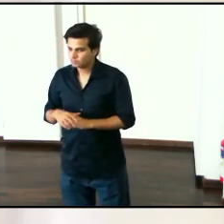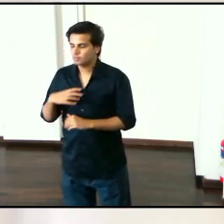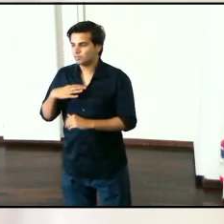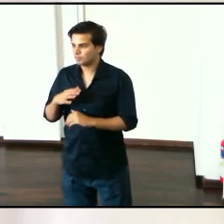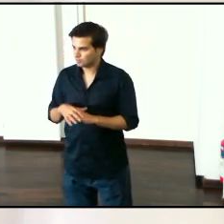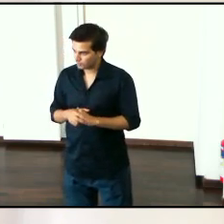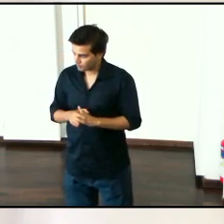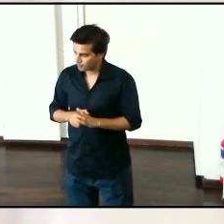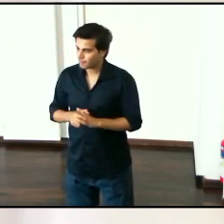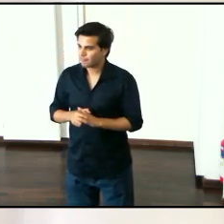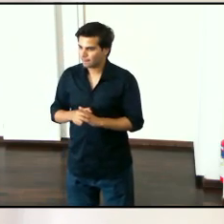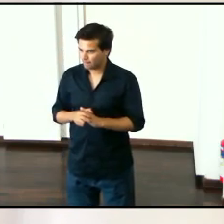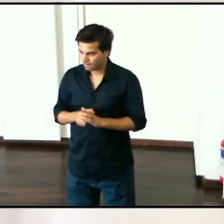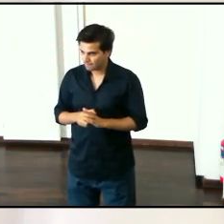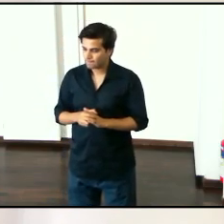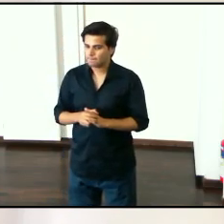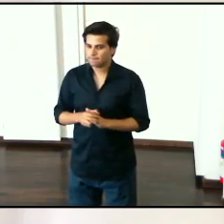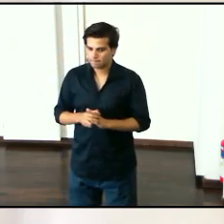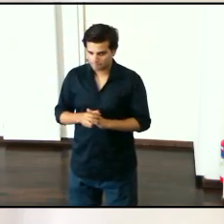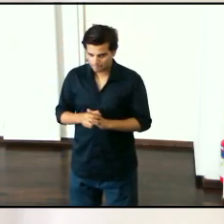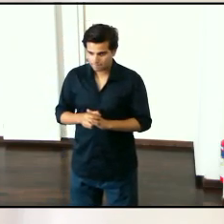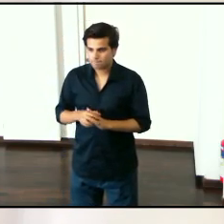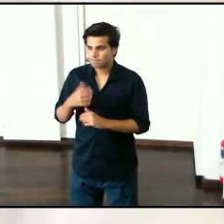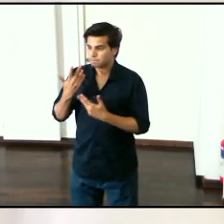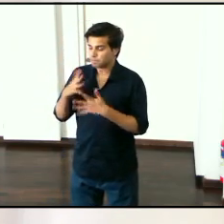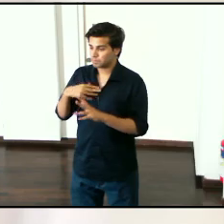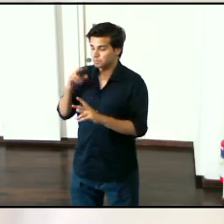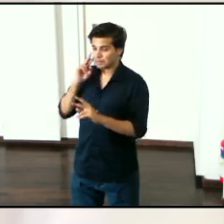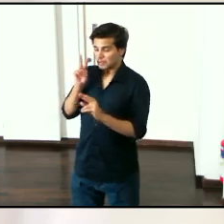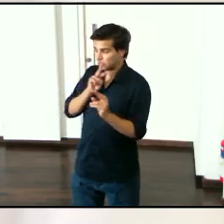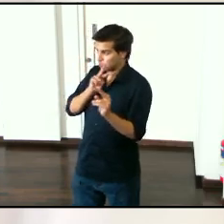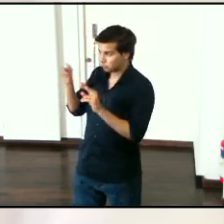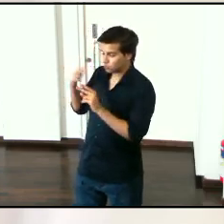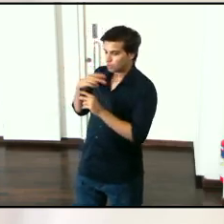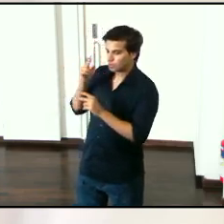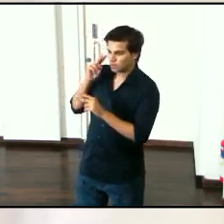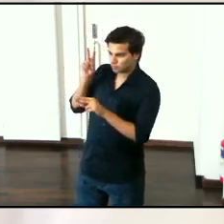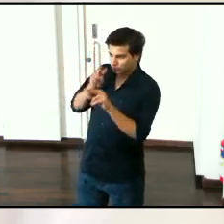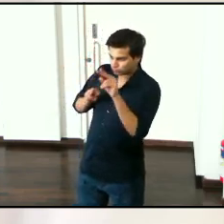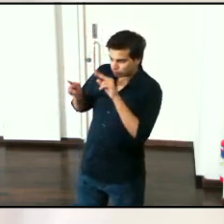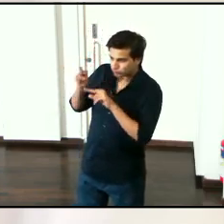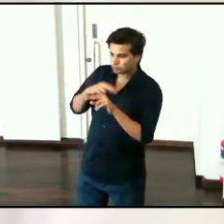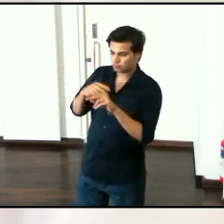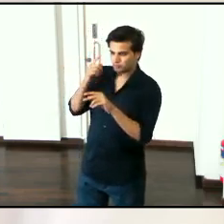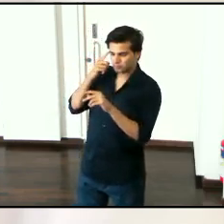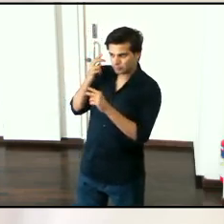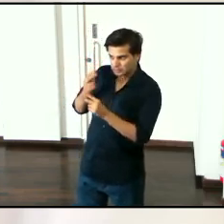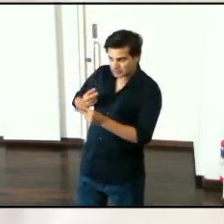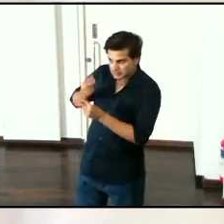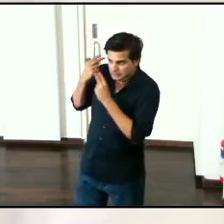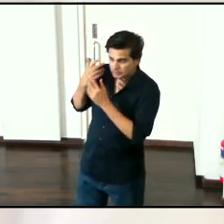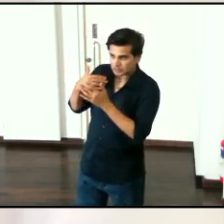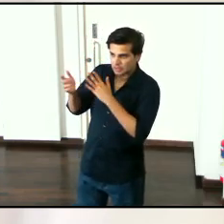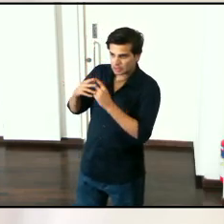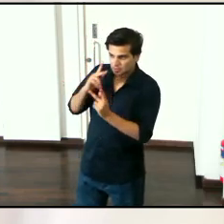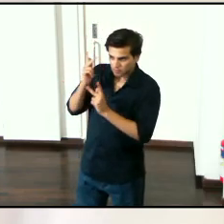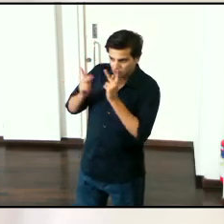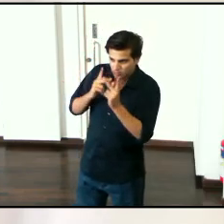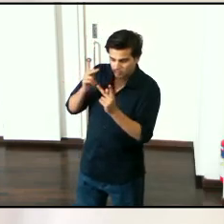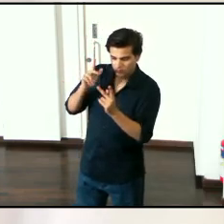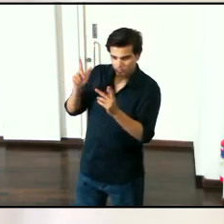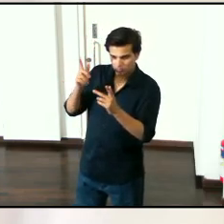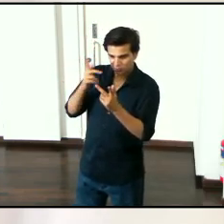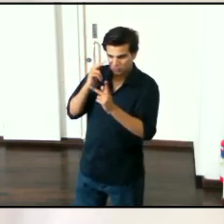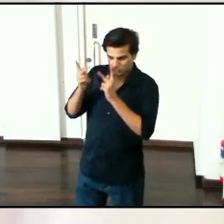to bear that in mind when one looks at it, because when you relocate any kind of visual material,